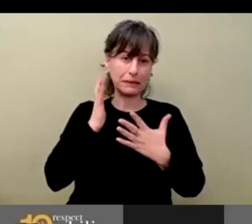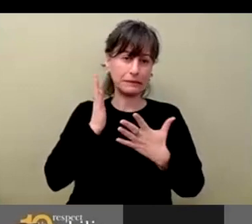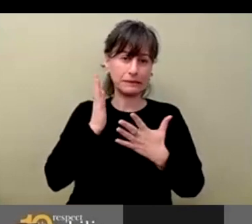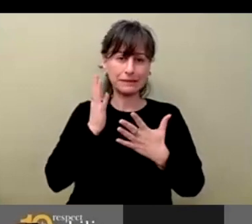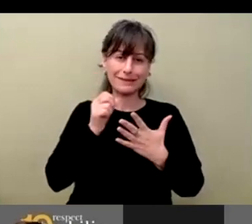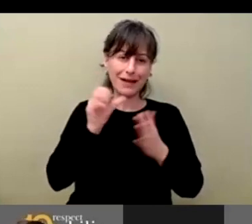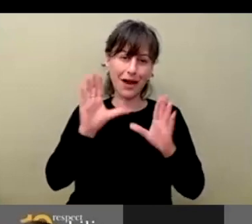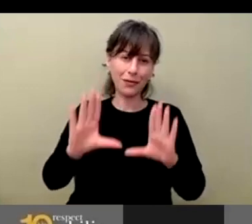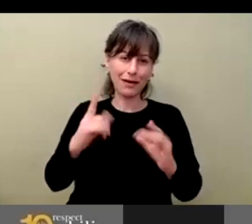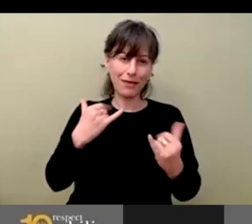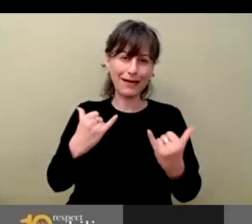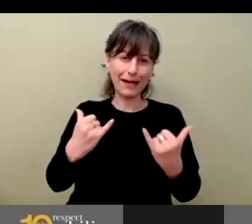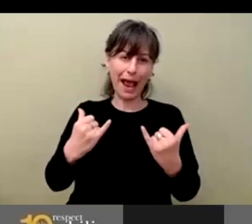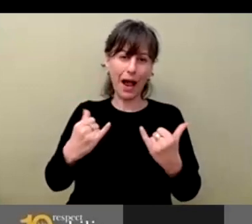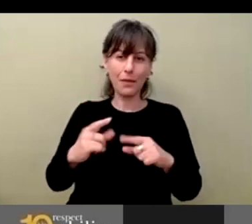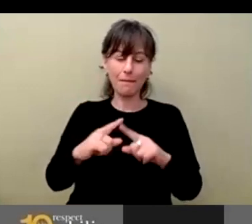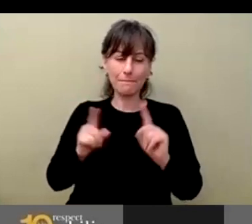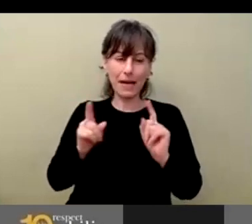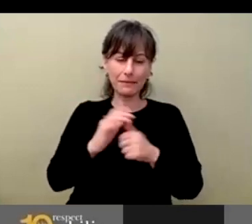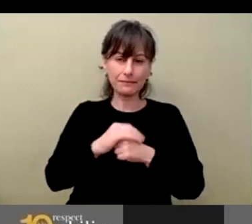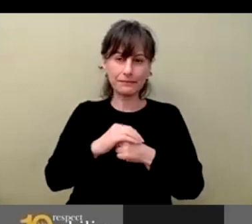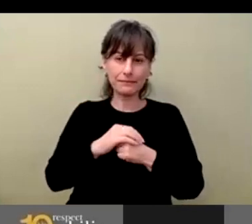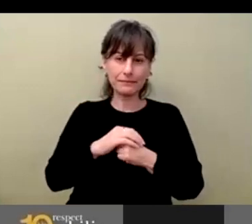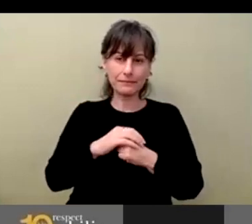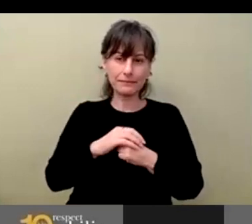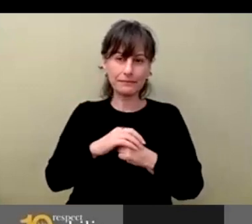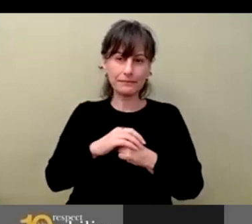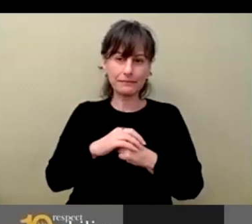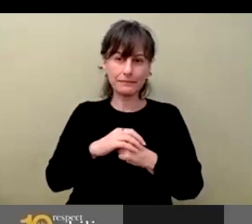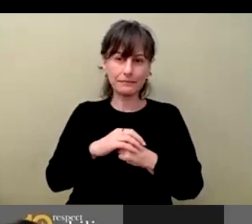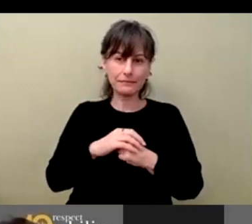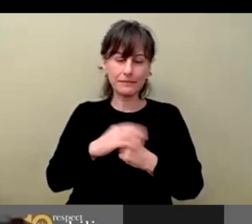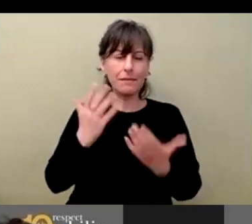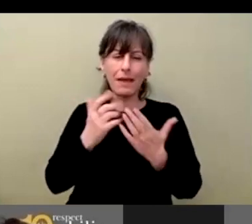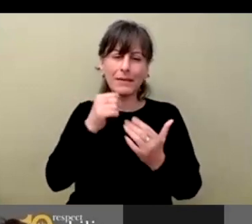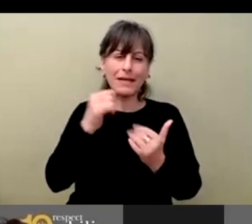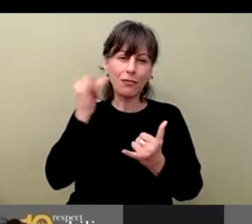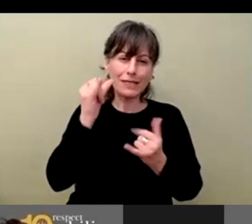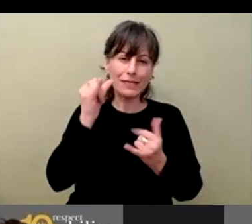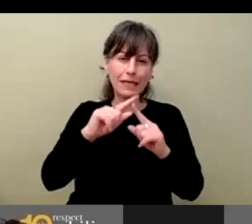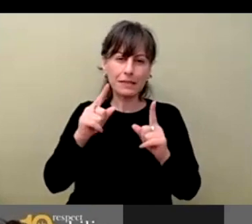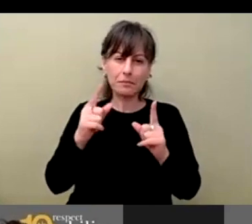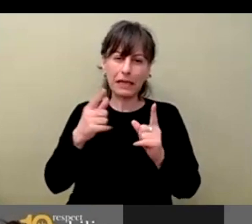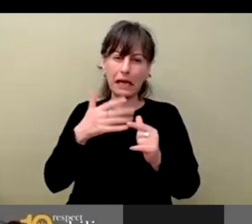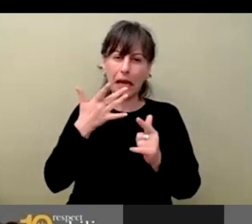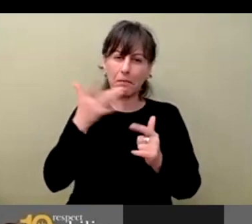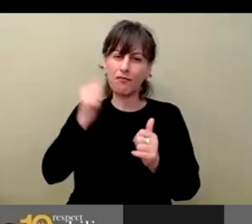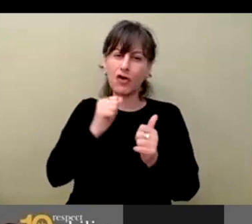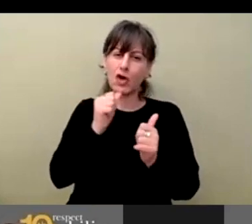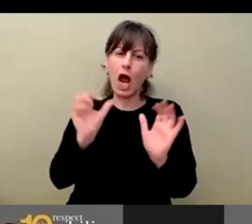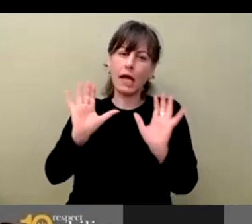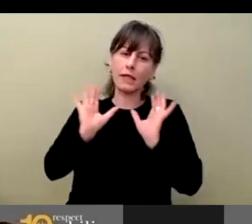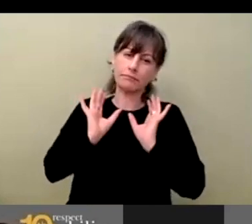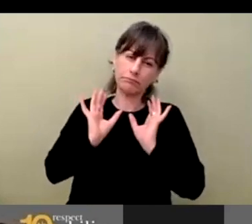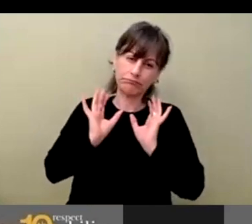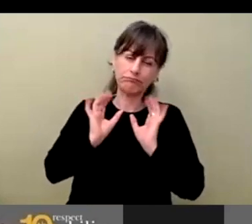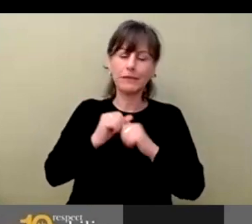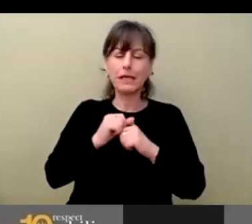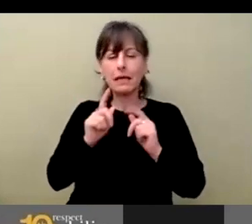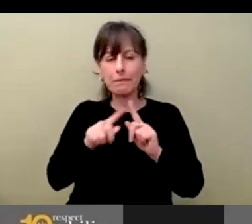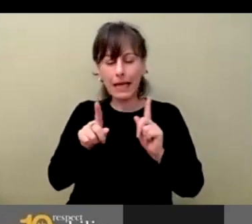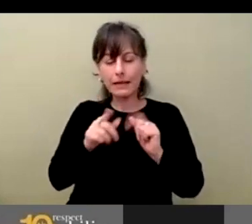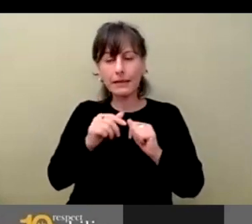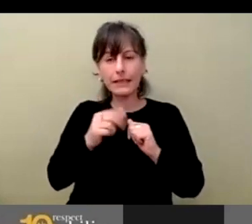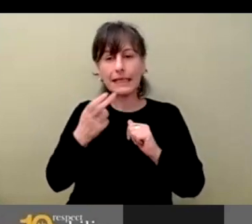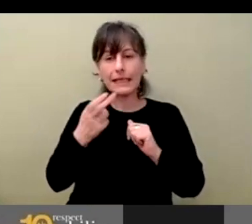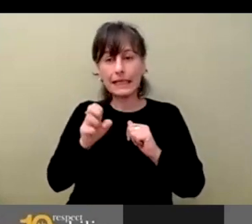now. But well, maybe not ridiculous, but not what I'm looking to do right this moment. But he